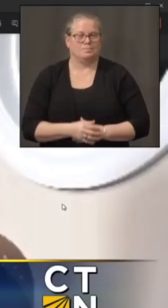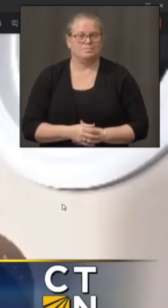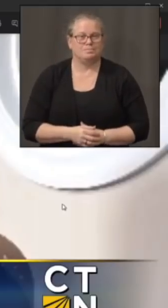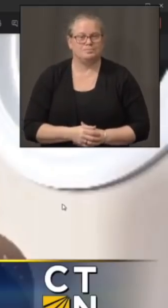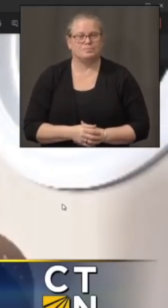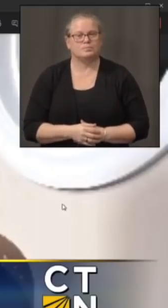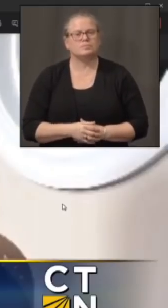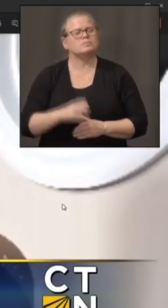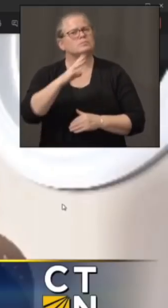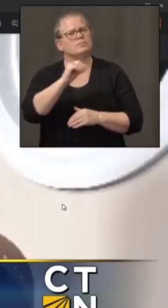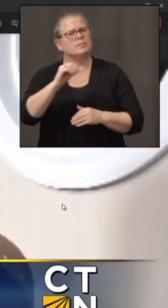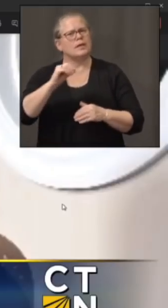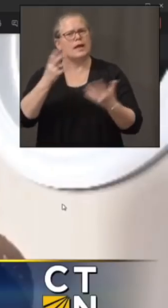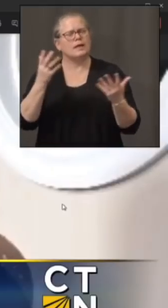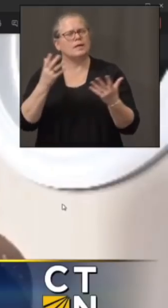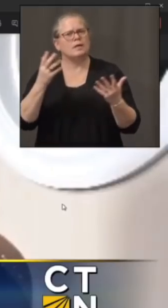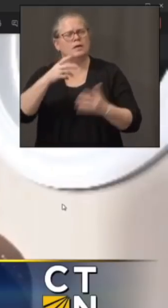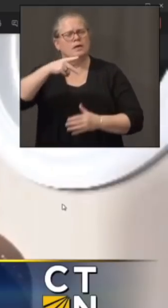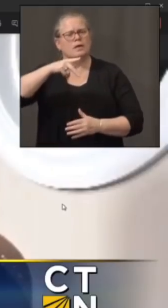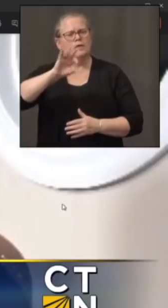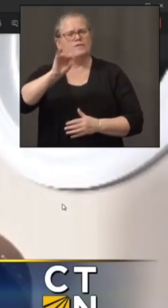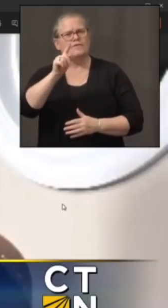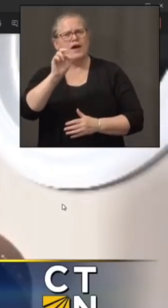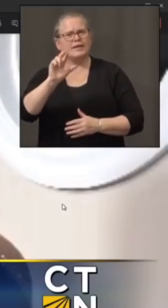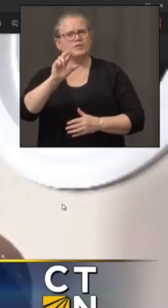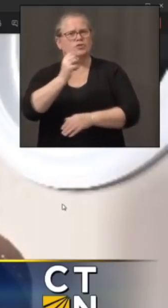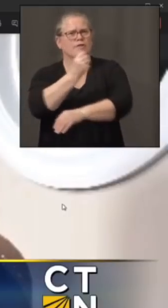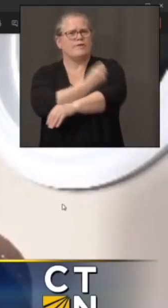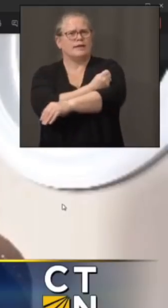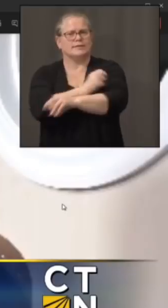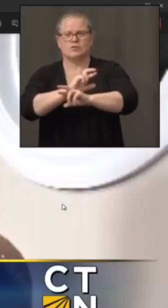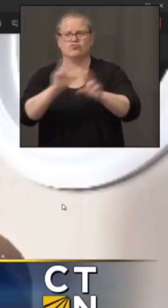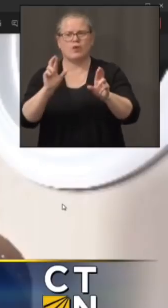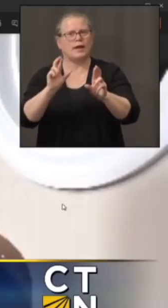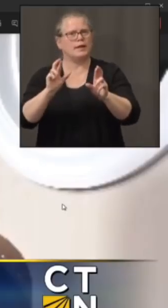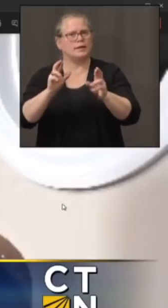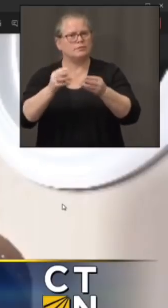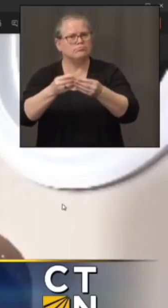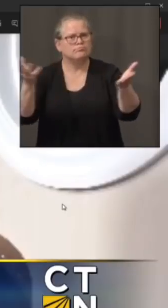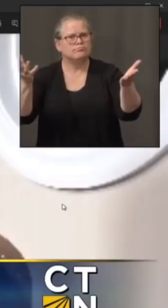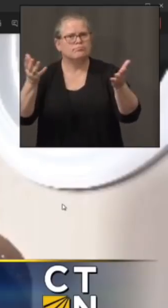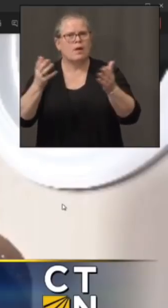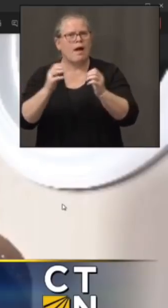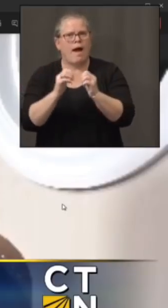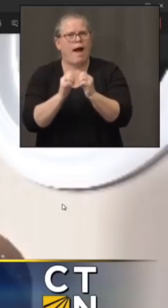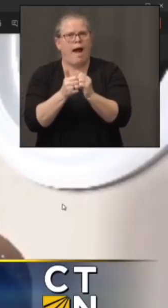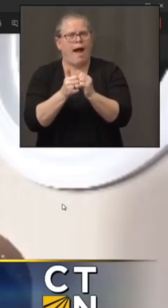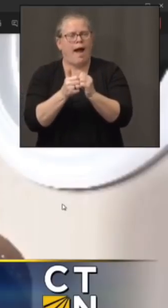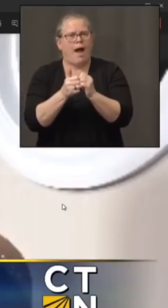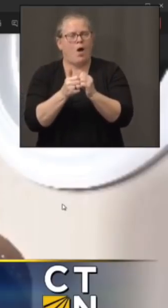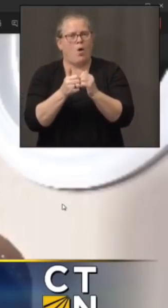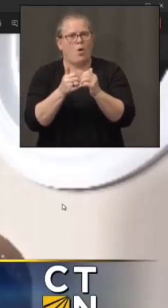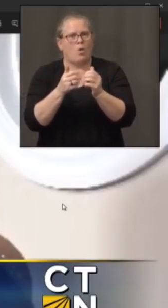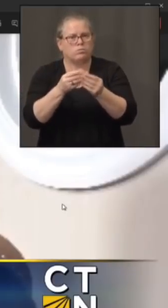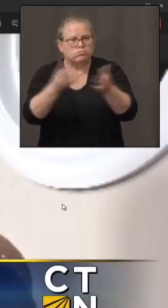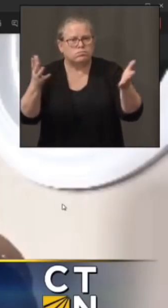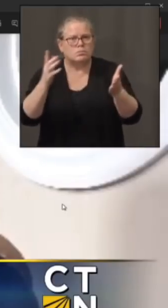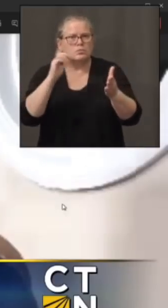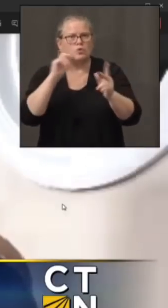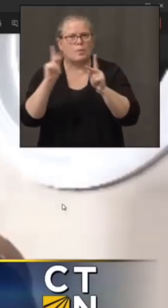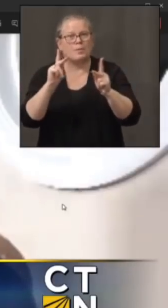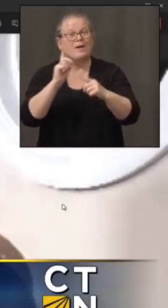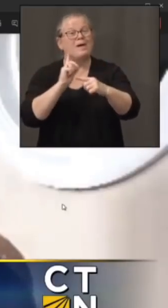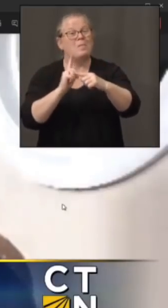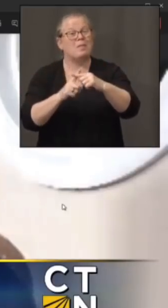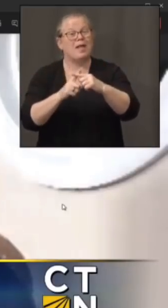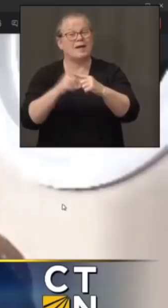Pfizer vaccine goes to market, so to speak, with that super low temperature?